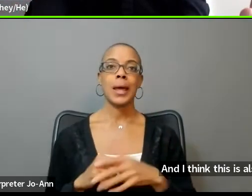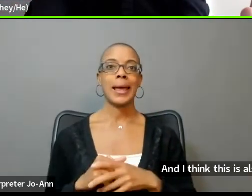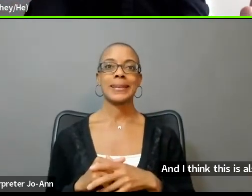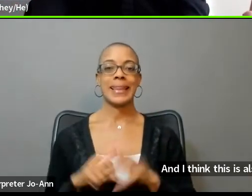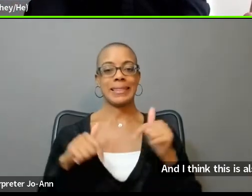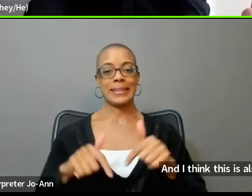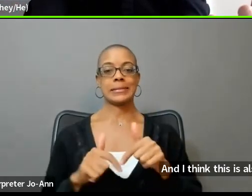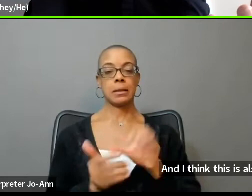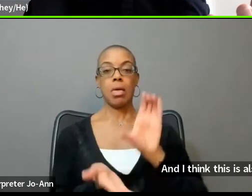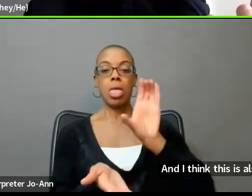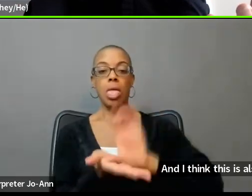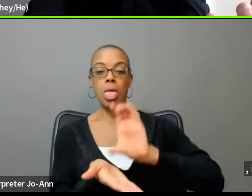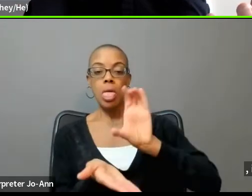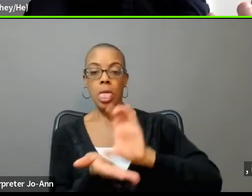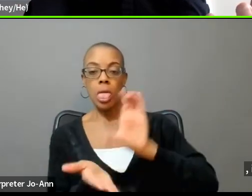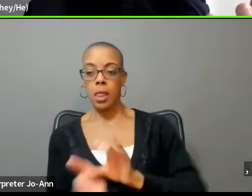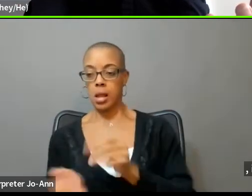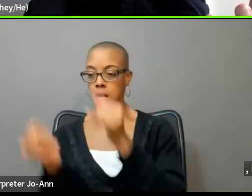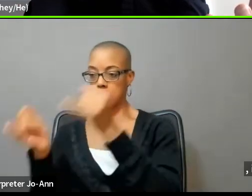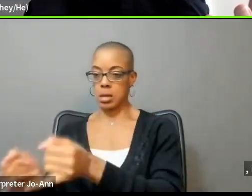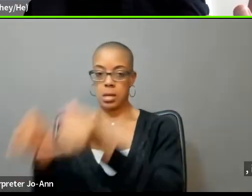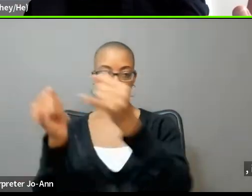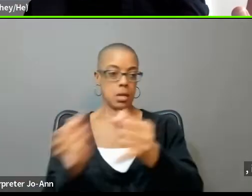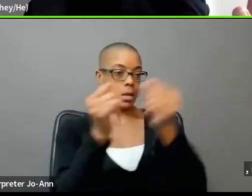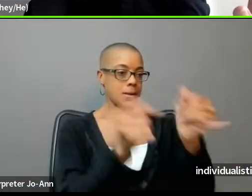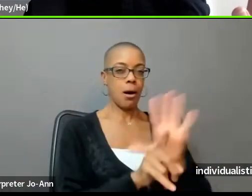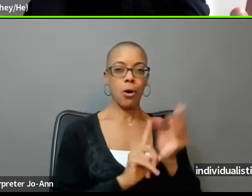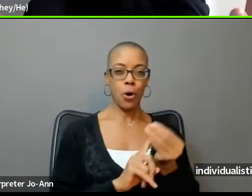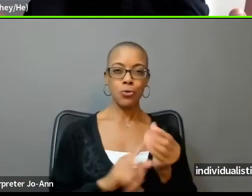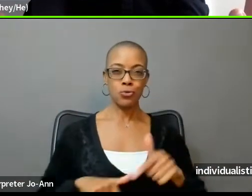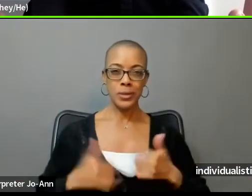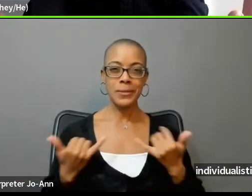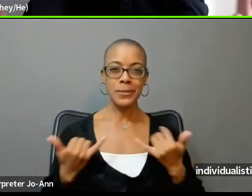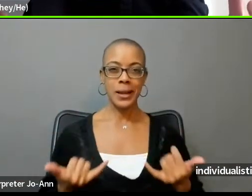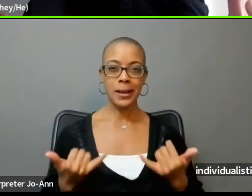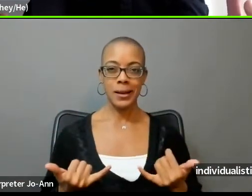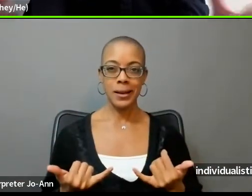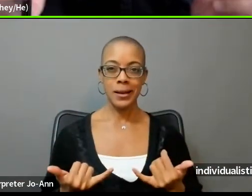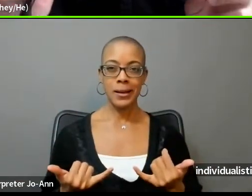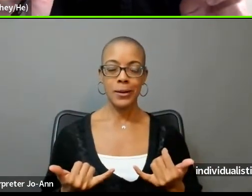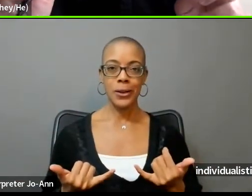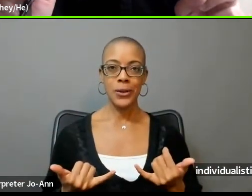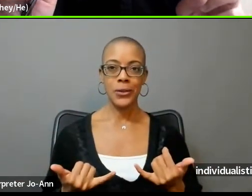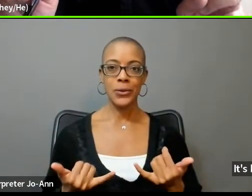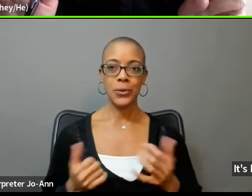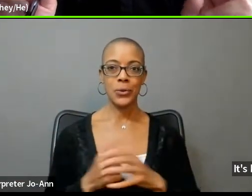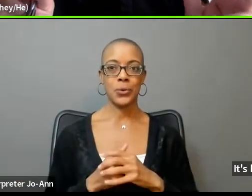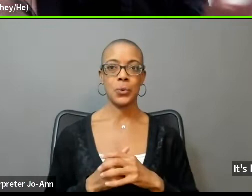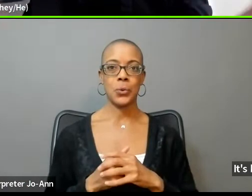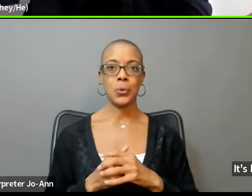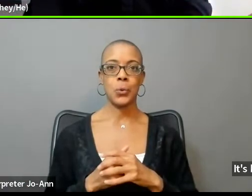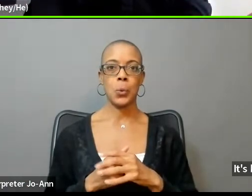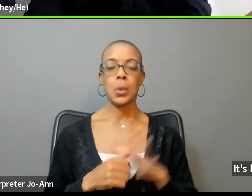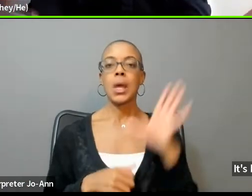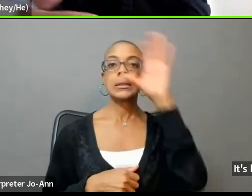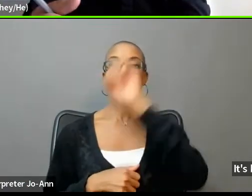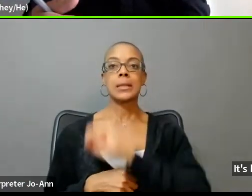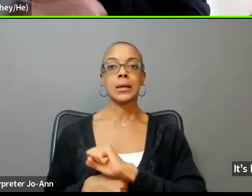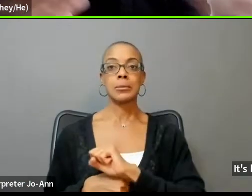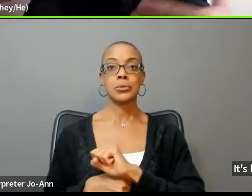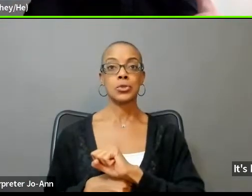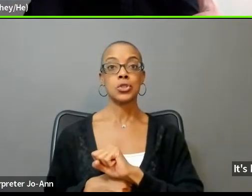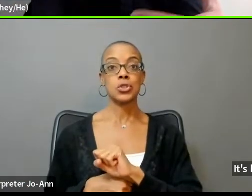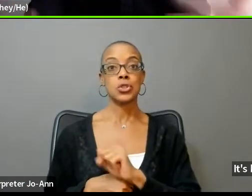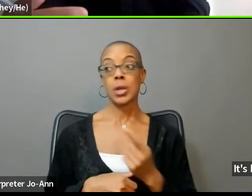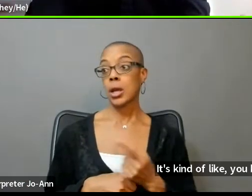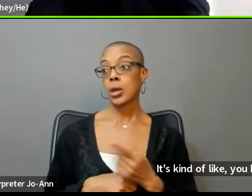we live in. It's kind of like, you know, the narrative that you should be thankful that you're here